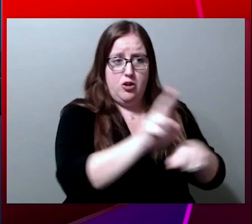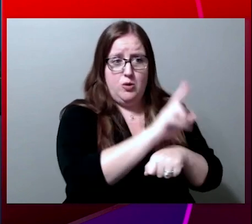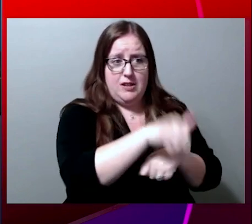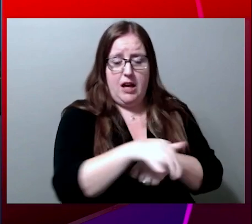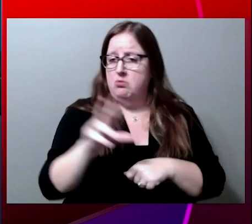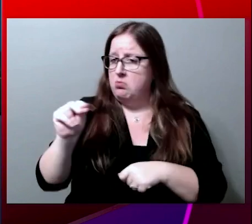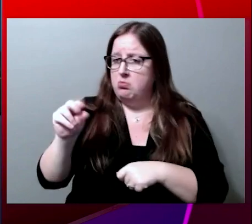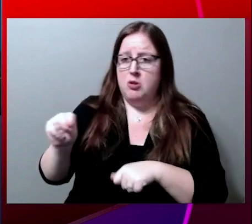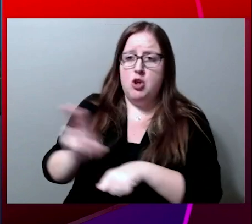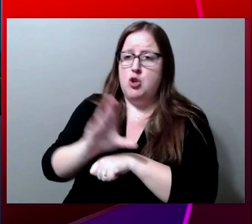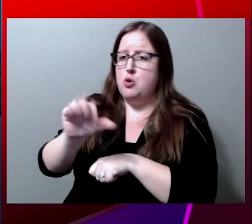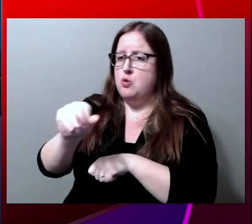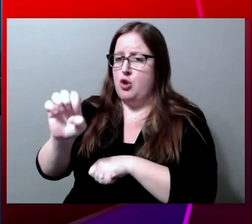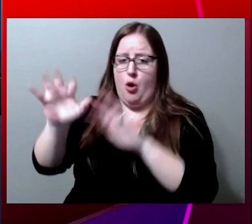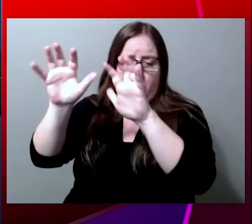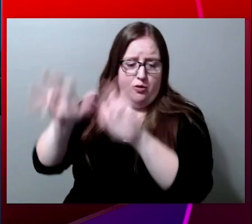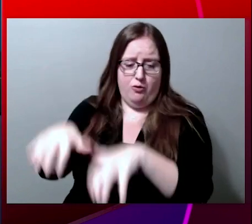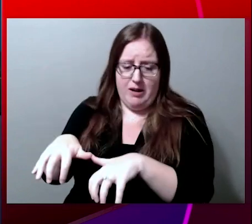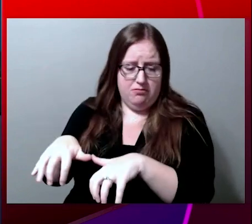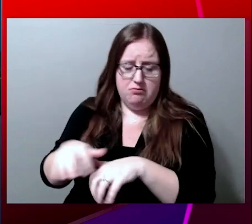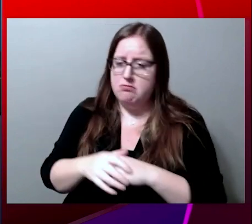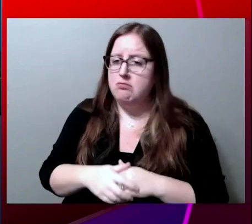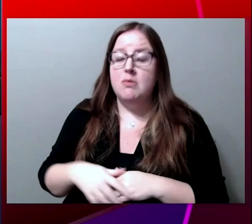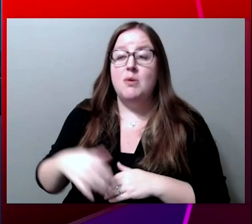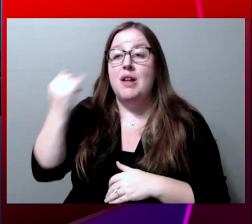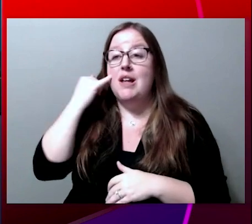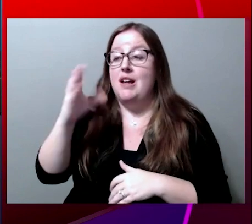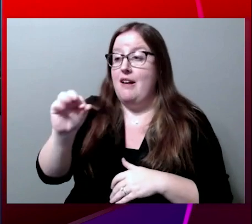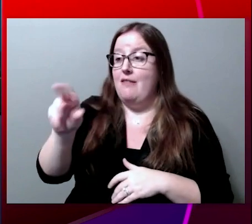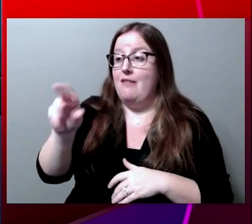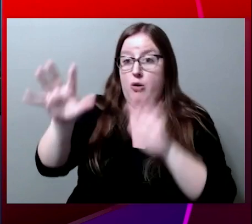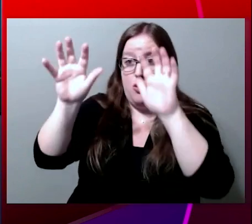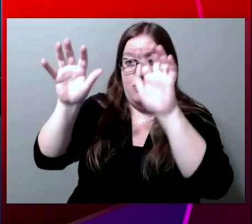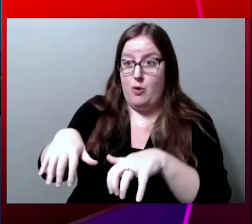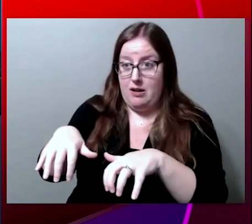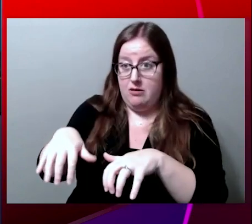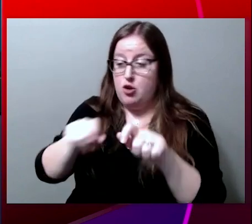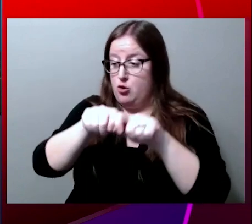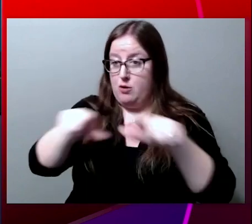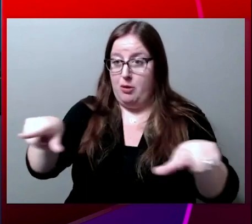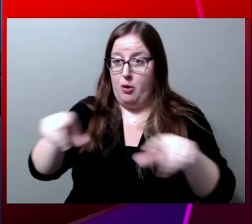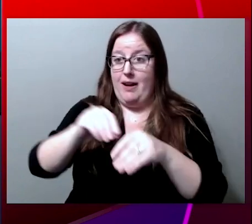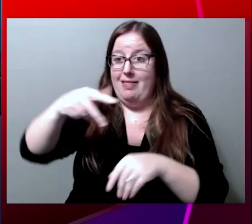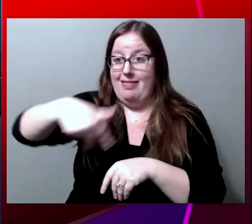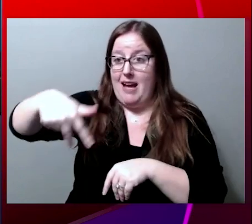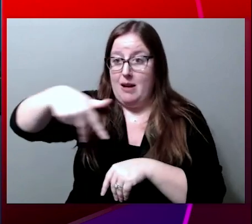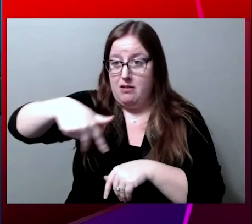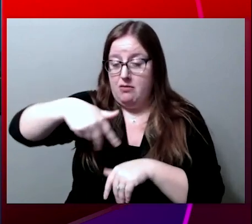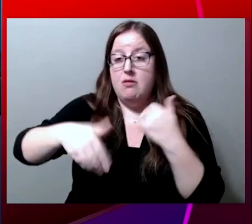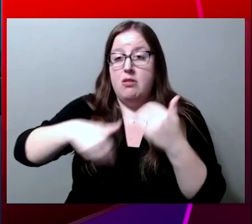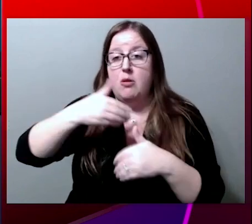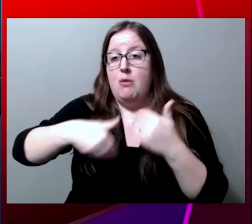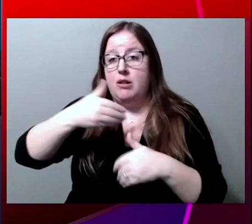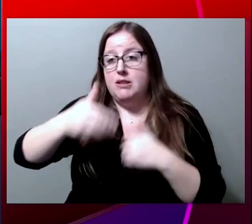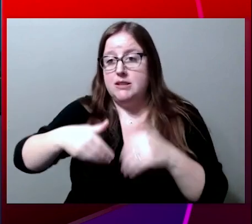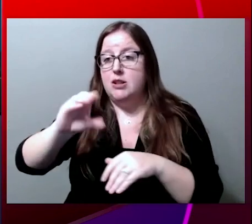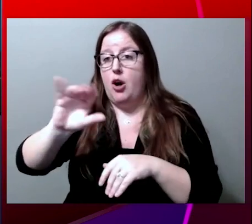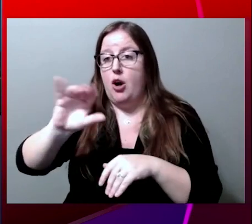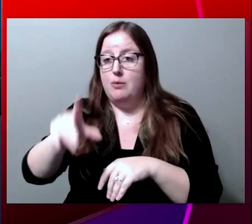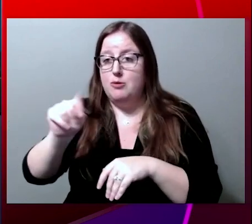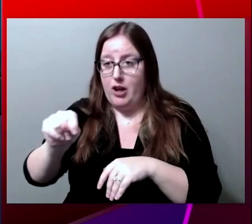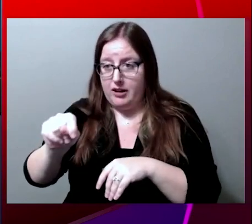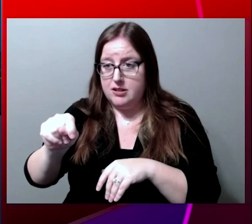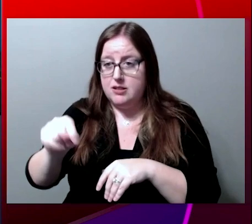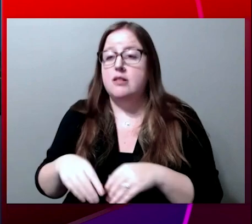use the code that you've written. If you have code that you've written, you deploy in Lambda that processes an object or a set of objects